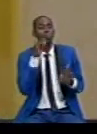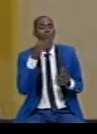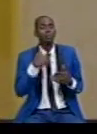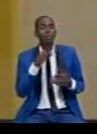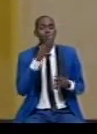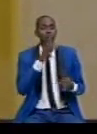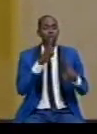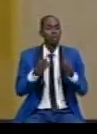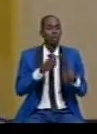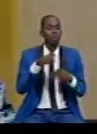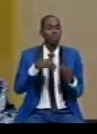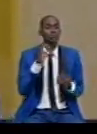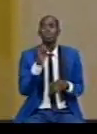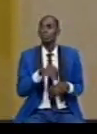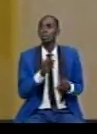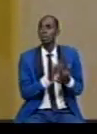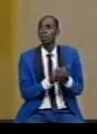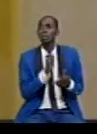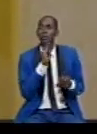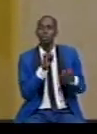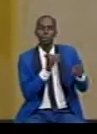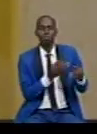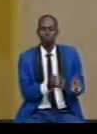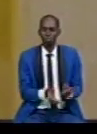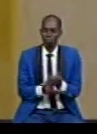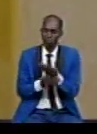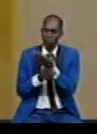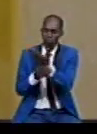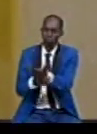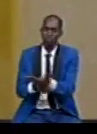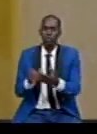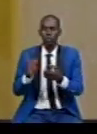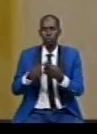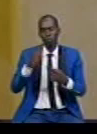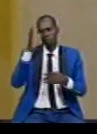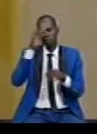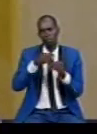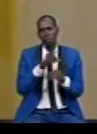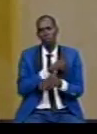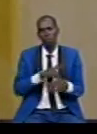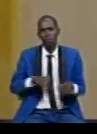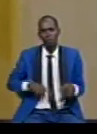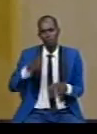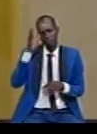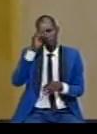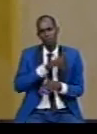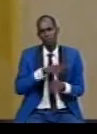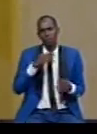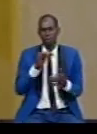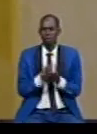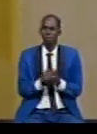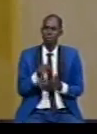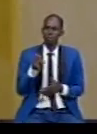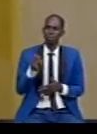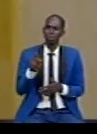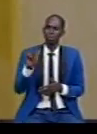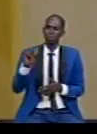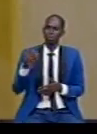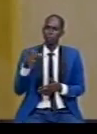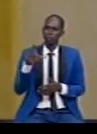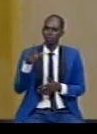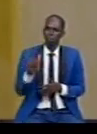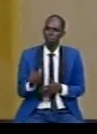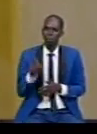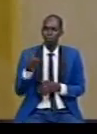sister said yes. So she handed me over to our father in the Lord. So our father in the Lord just looked at me, said, Angela, but you don't